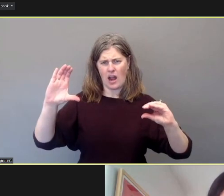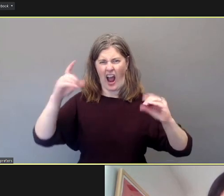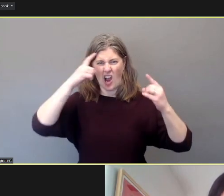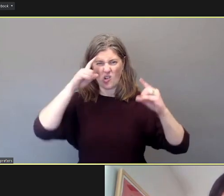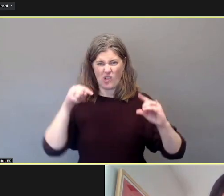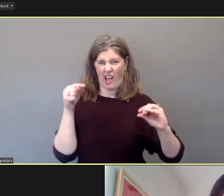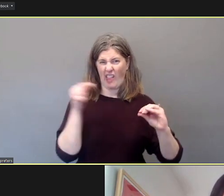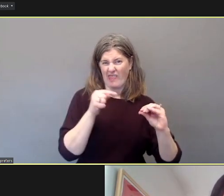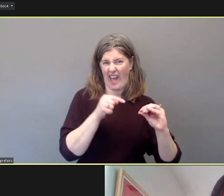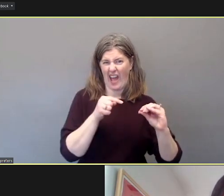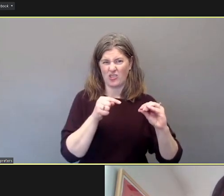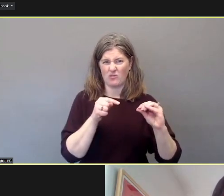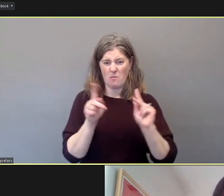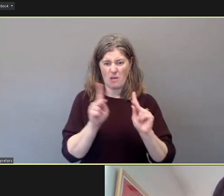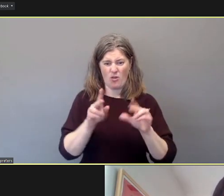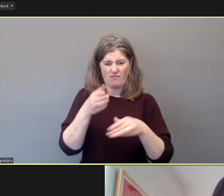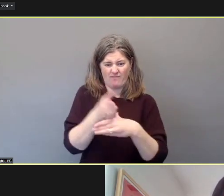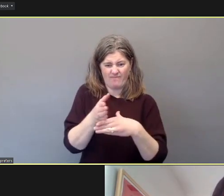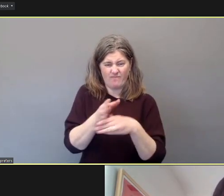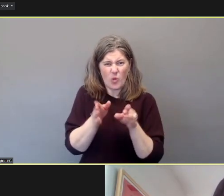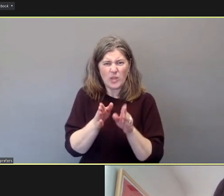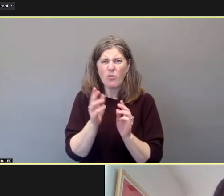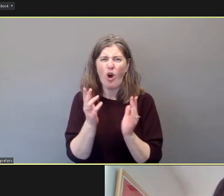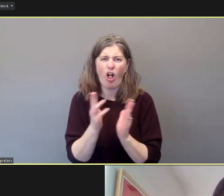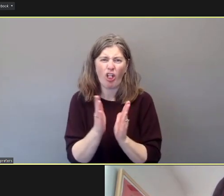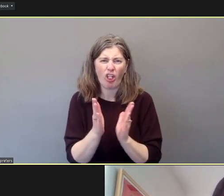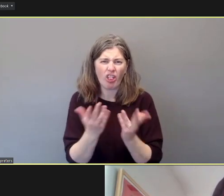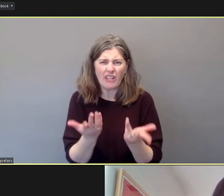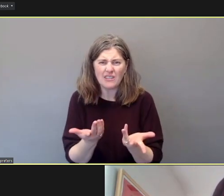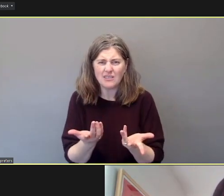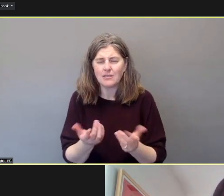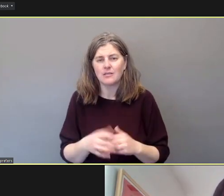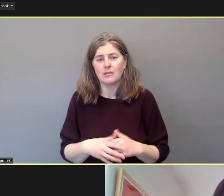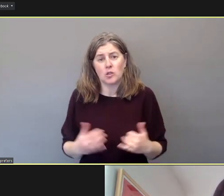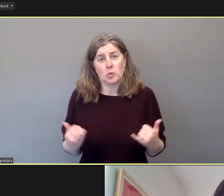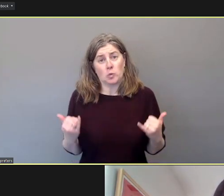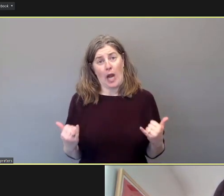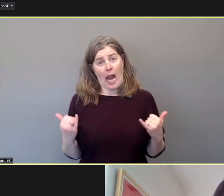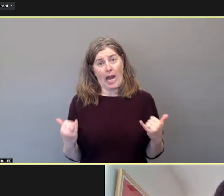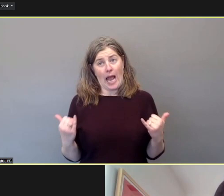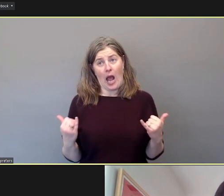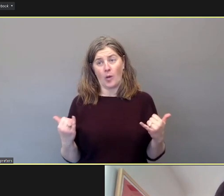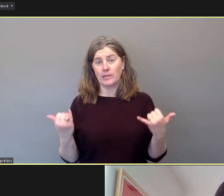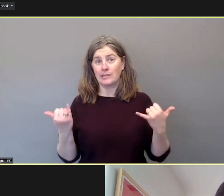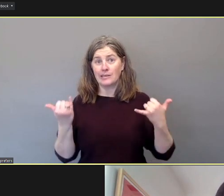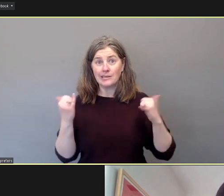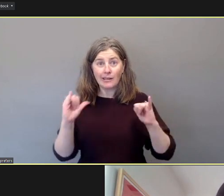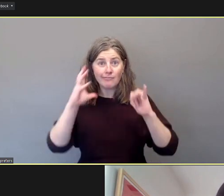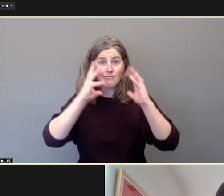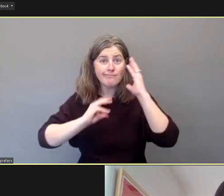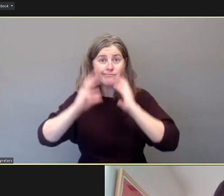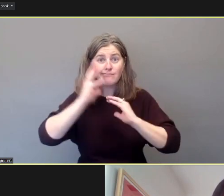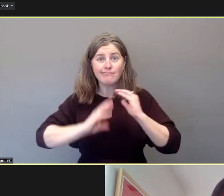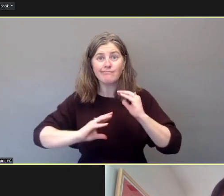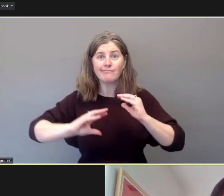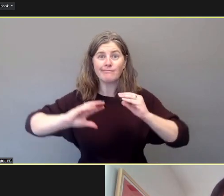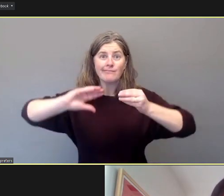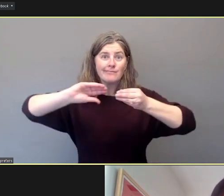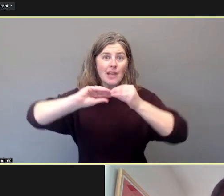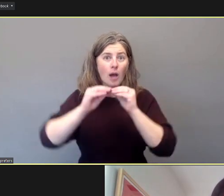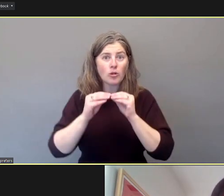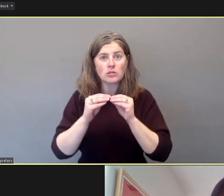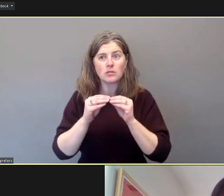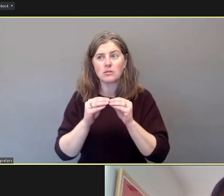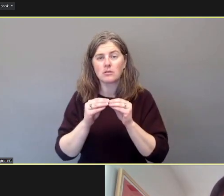people in between is small. It's just that right now, with still having single-digit numbers of ICU